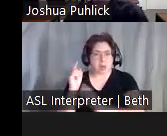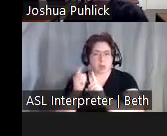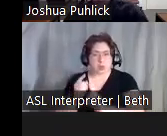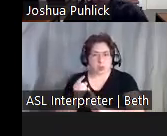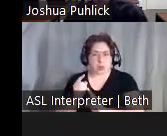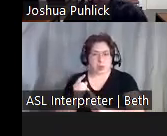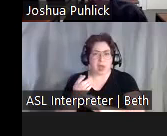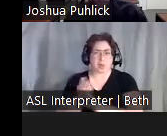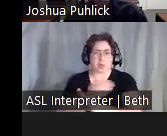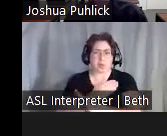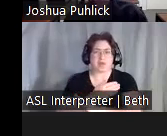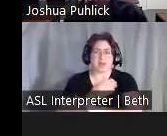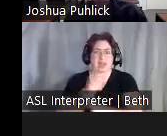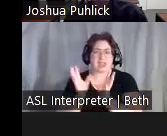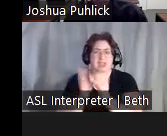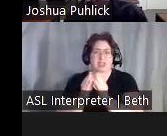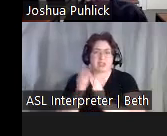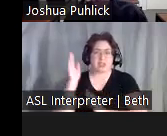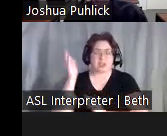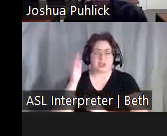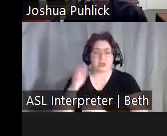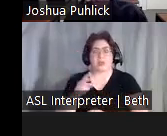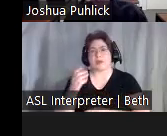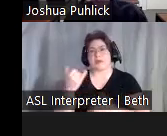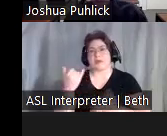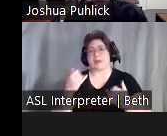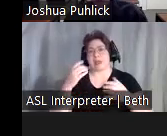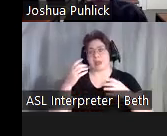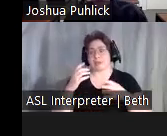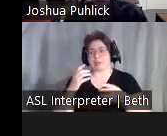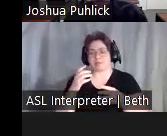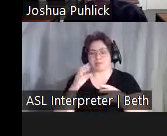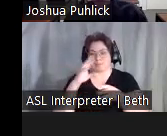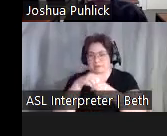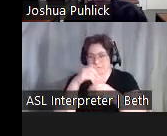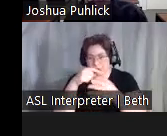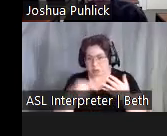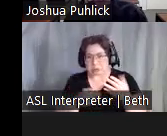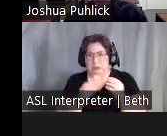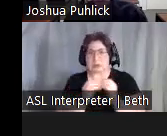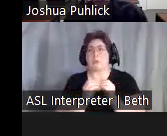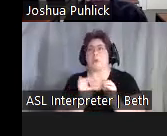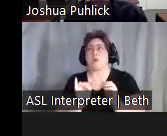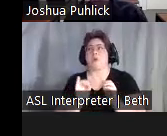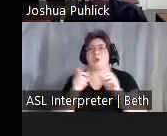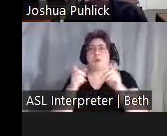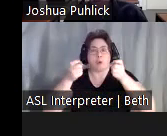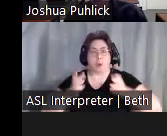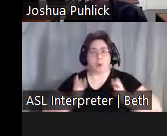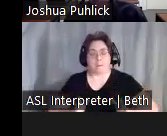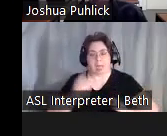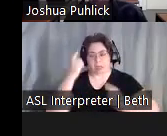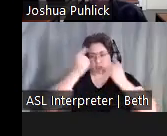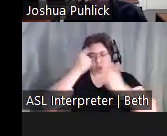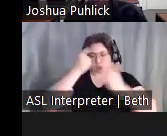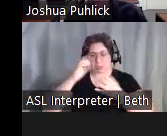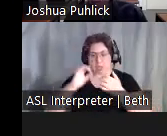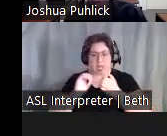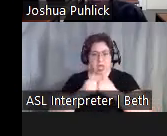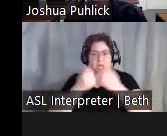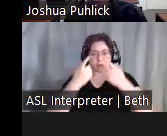it. Managers are starting to think about how do we successfully